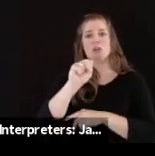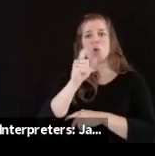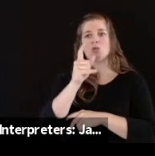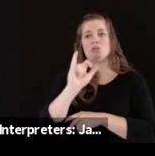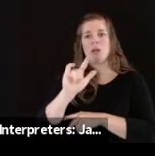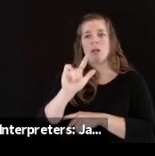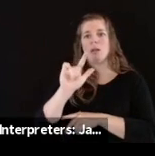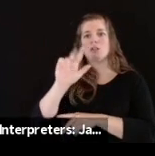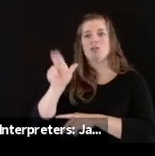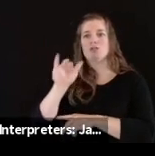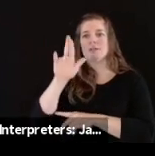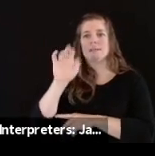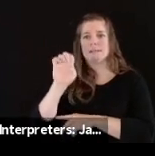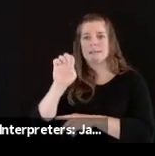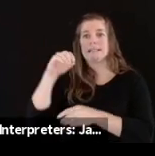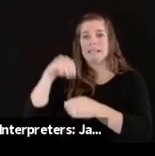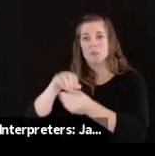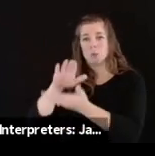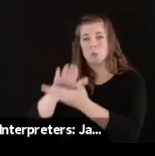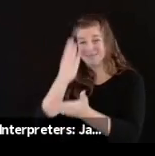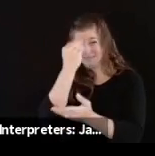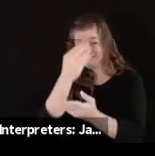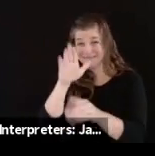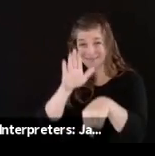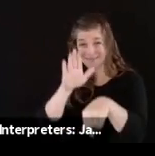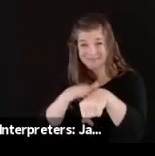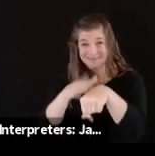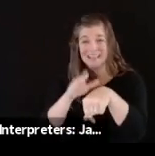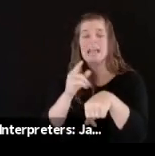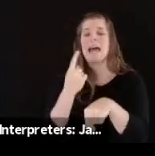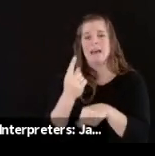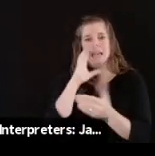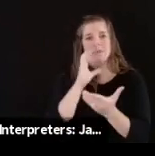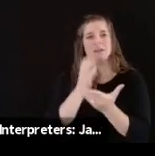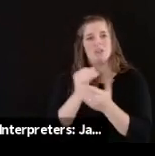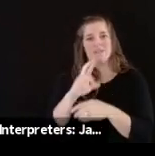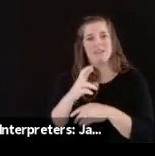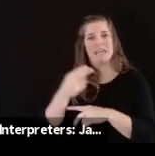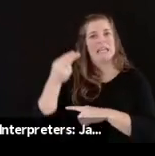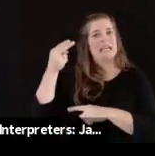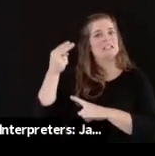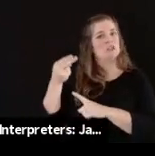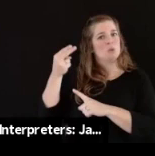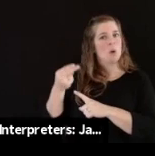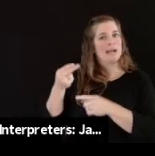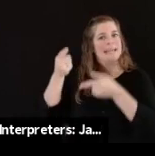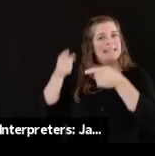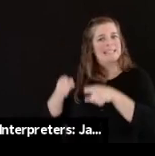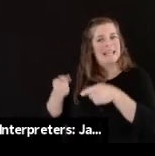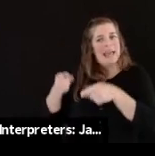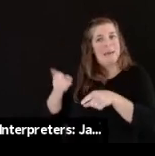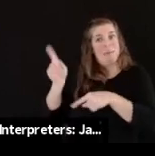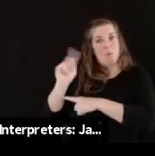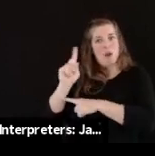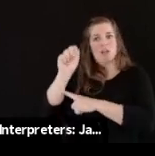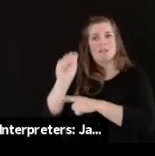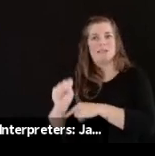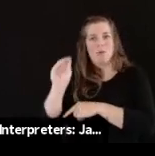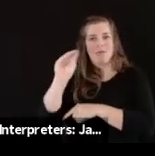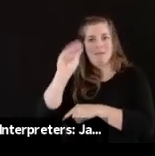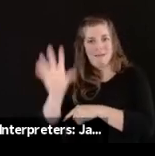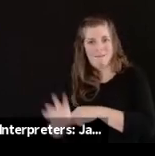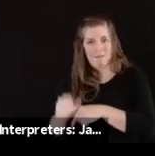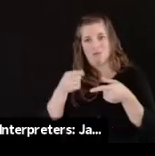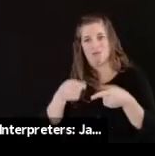I'll provide a gentle warning that the presenter shows an image of a historic incident that occurred in South Africa during